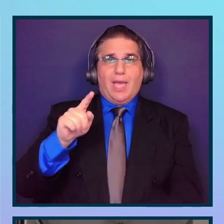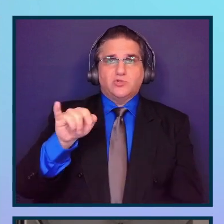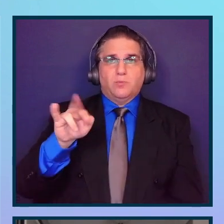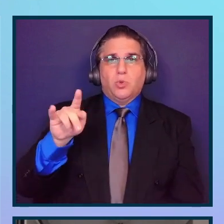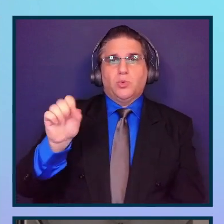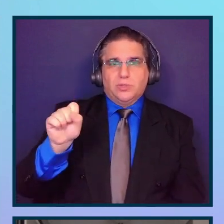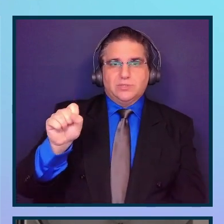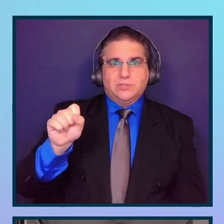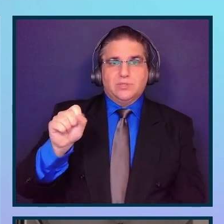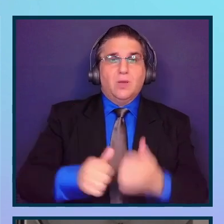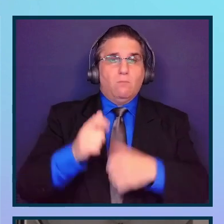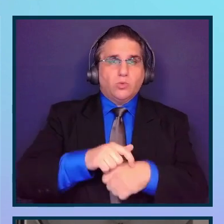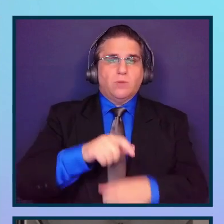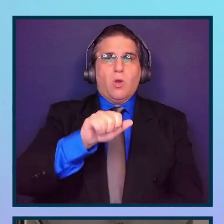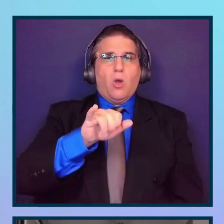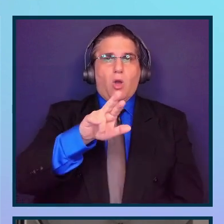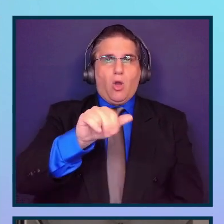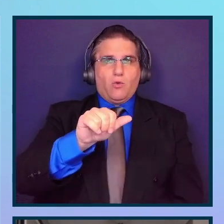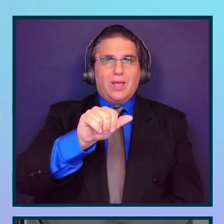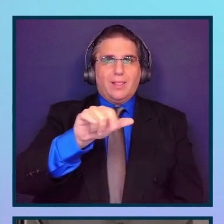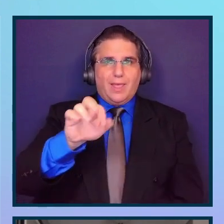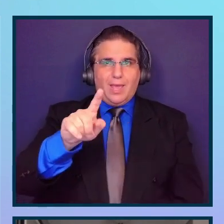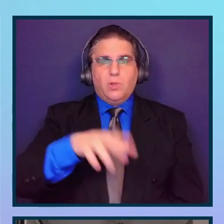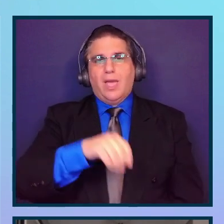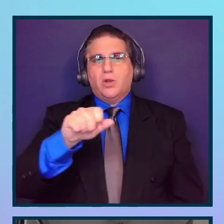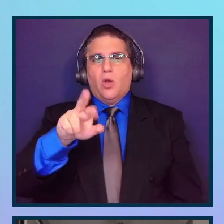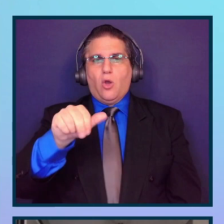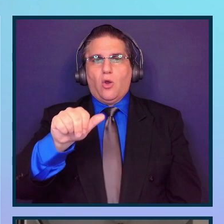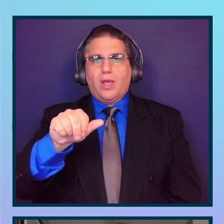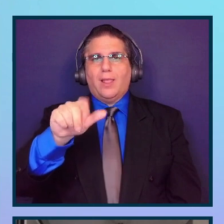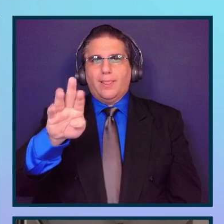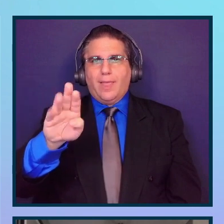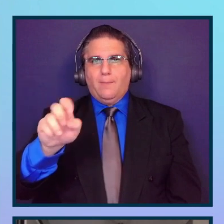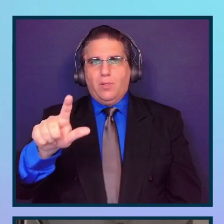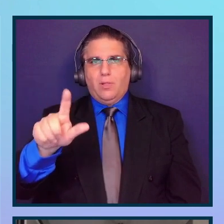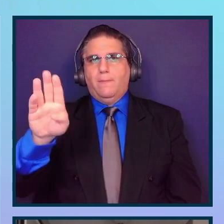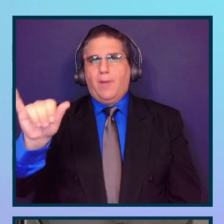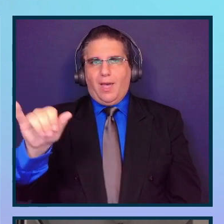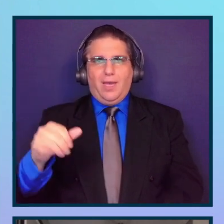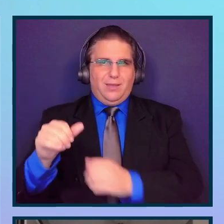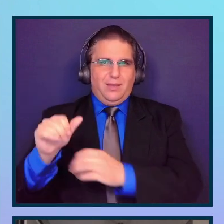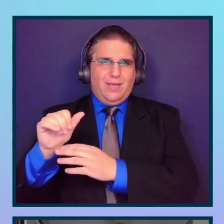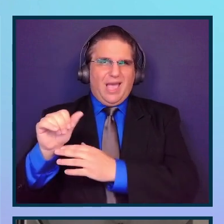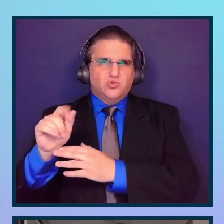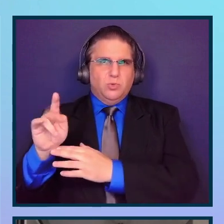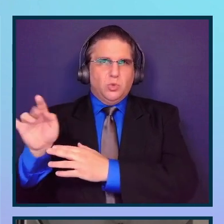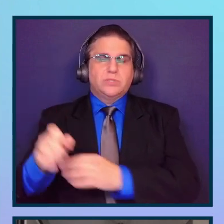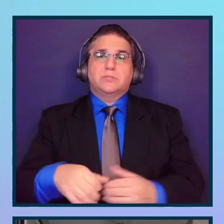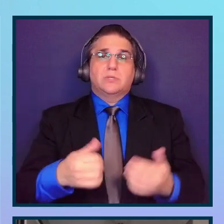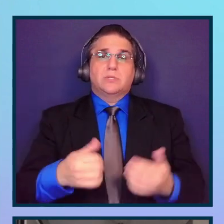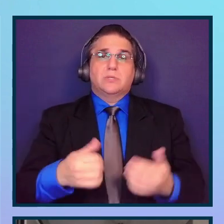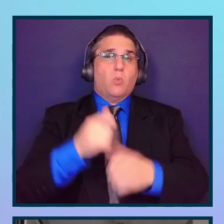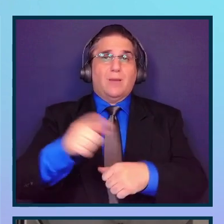most part, those are ARIA label and ARIA labeled by attributes. And a lot of times it'll deal with elements that